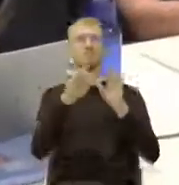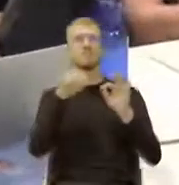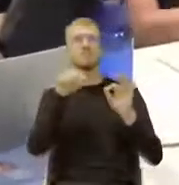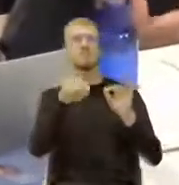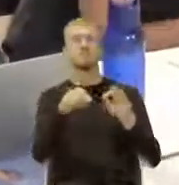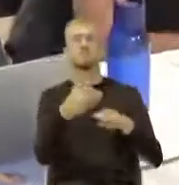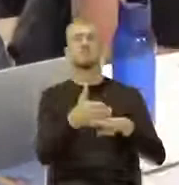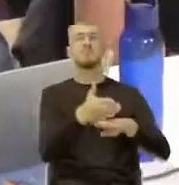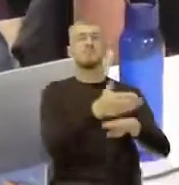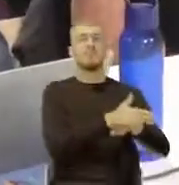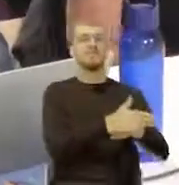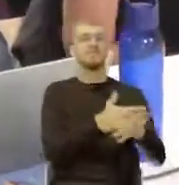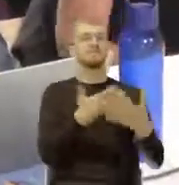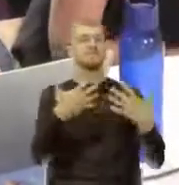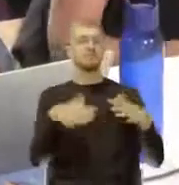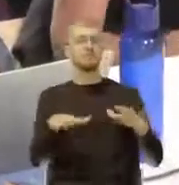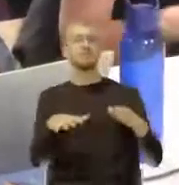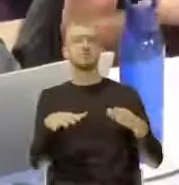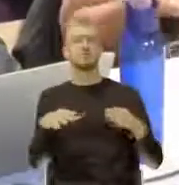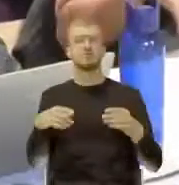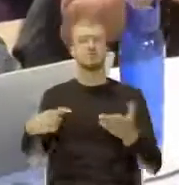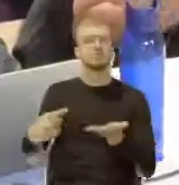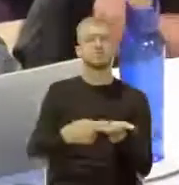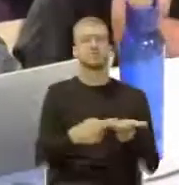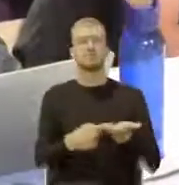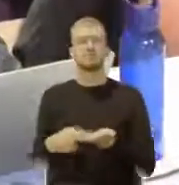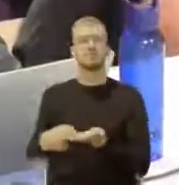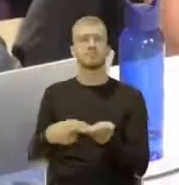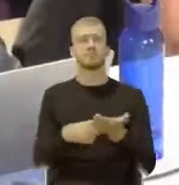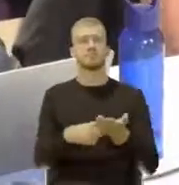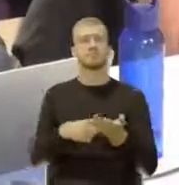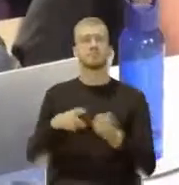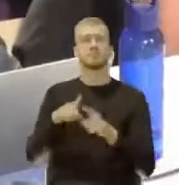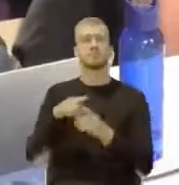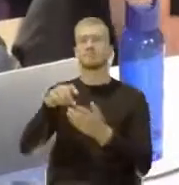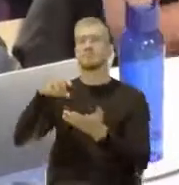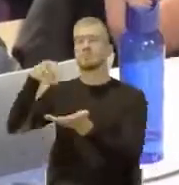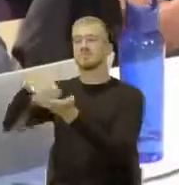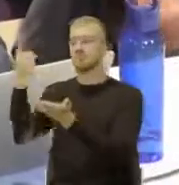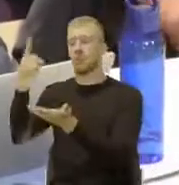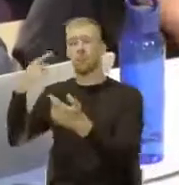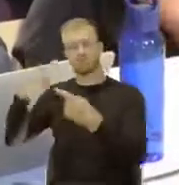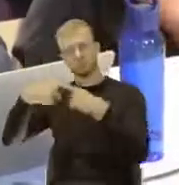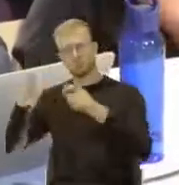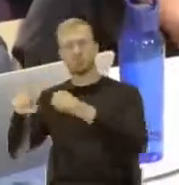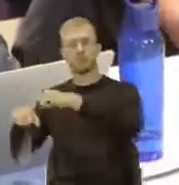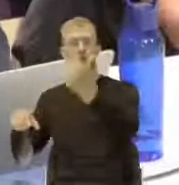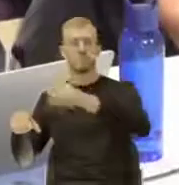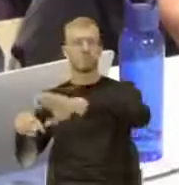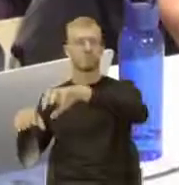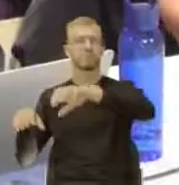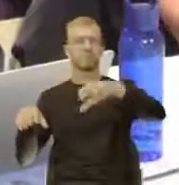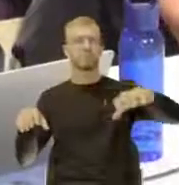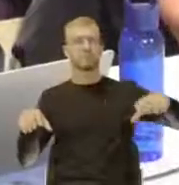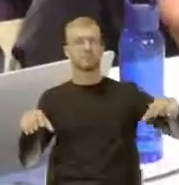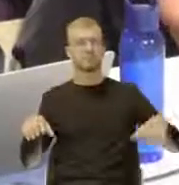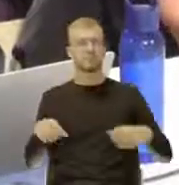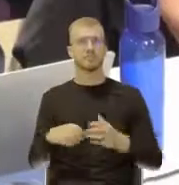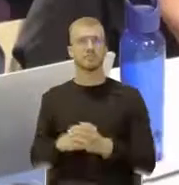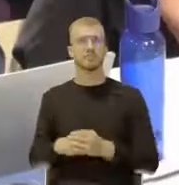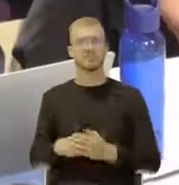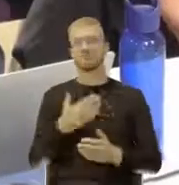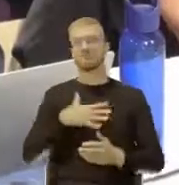address, especially my organization, the U.S. Agency for International Development. Whether it's called localization,